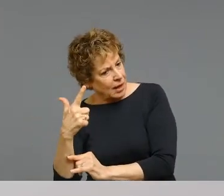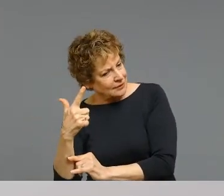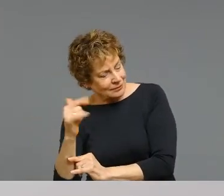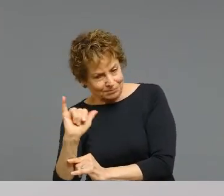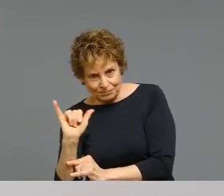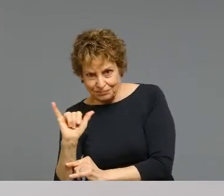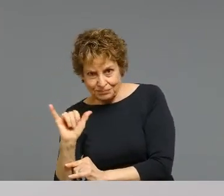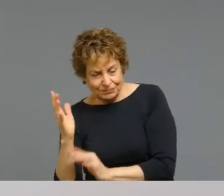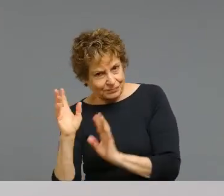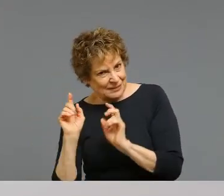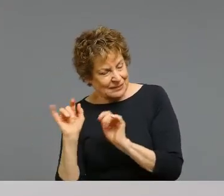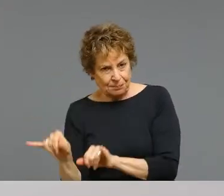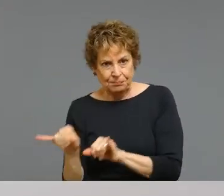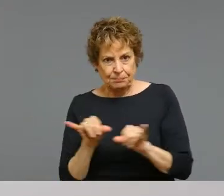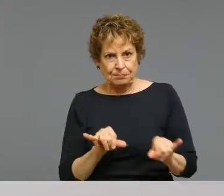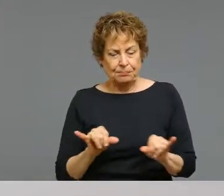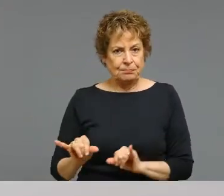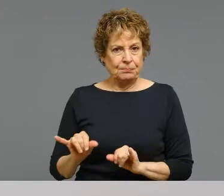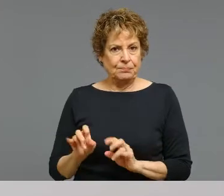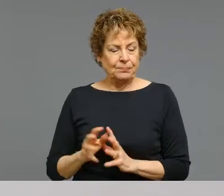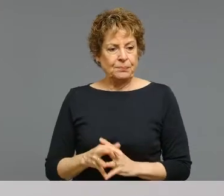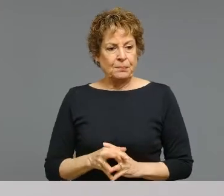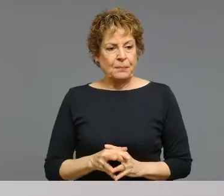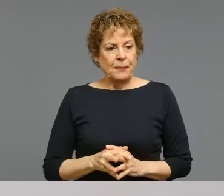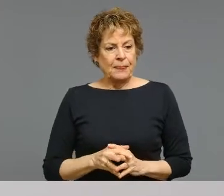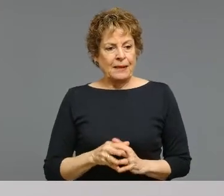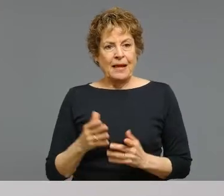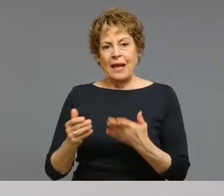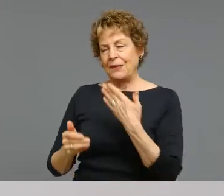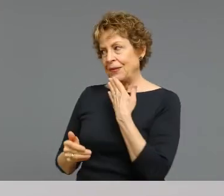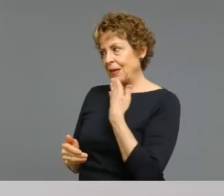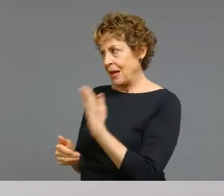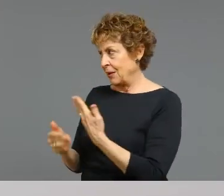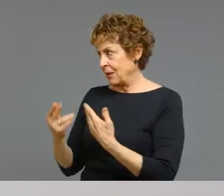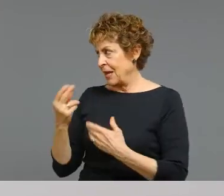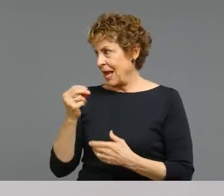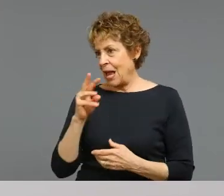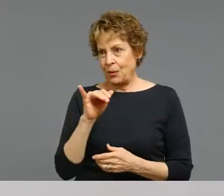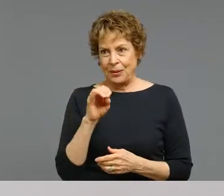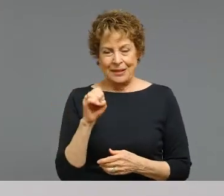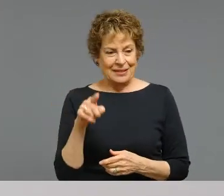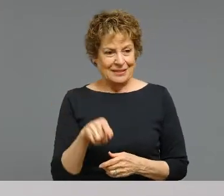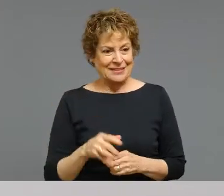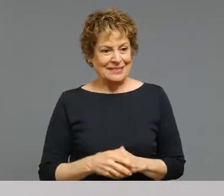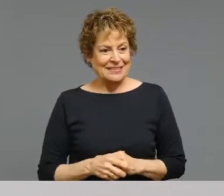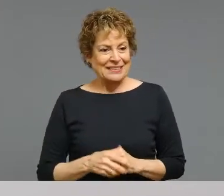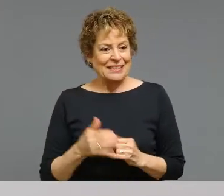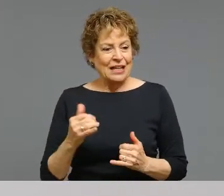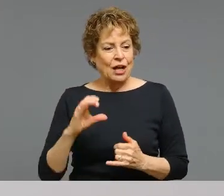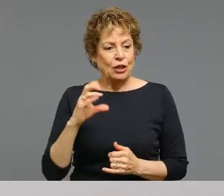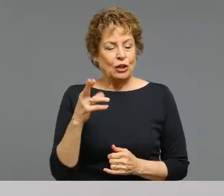Okay, great. Thanks, Howie. Hey, Christina Duran. Hi, Christina.